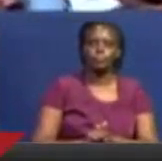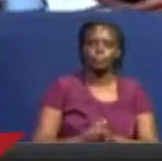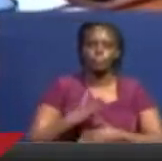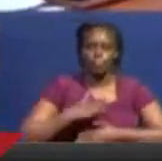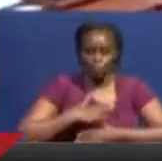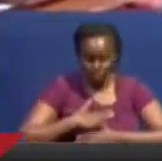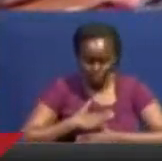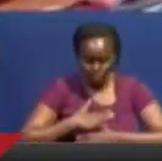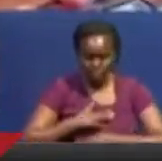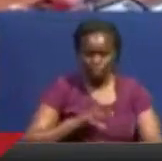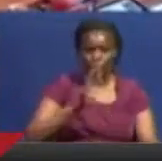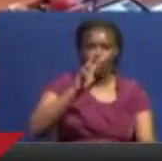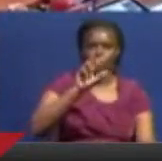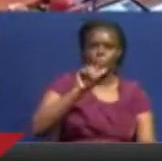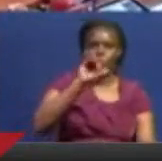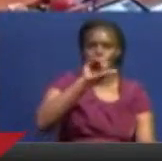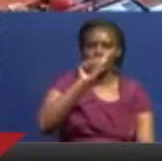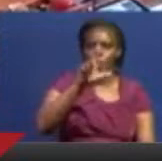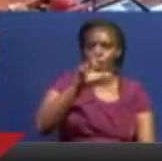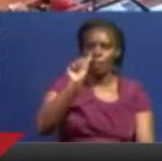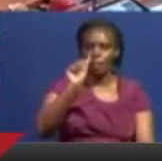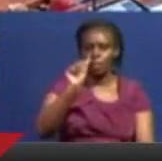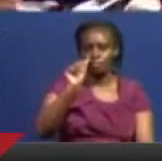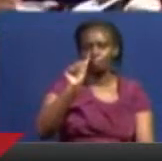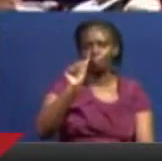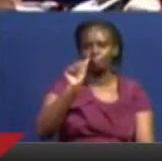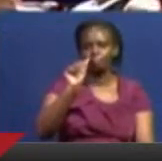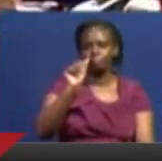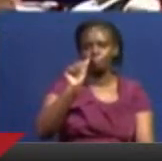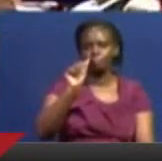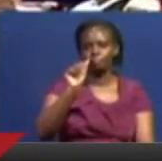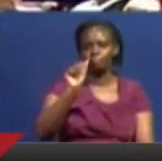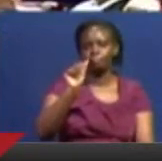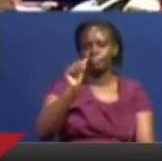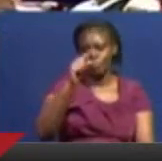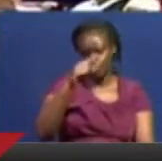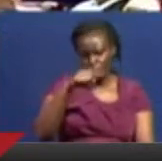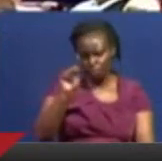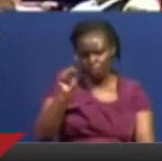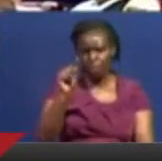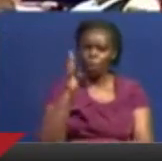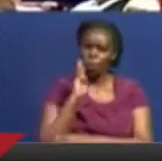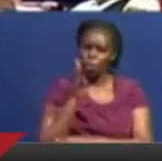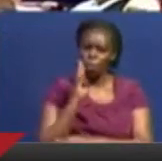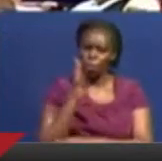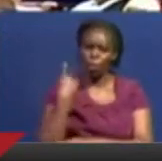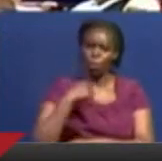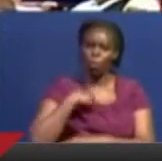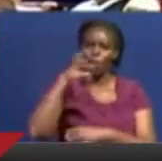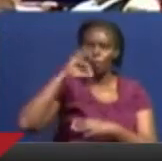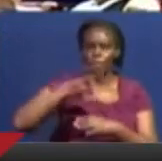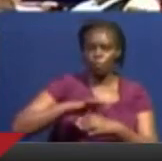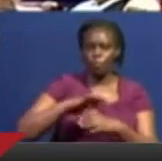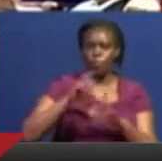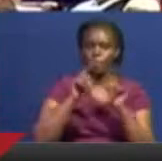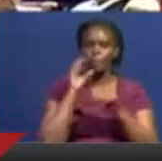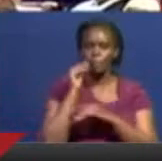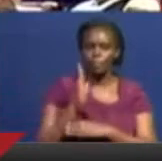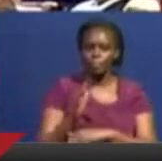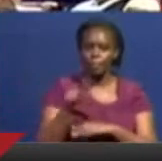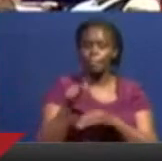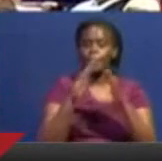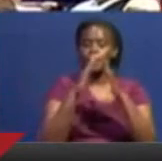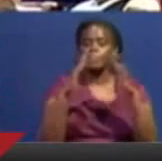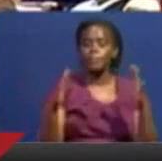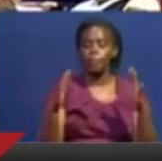Wanjala? Yes, Mr. Speaker. As you have rightly said, that we will take a vote. But, Mr. Speaker, this